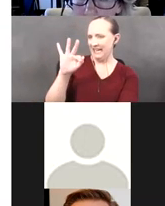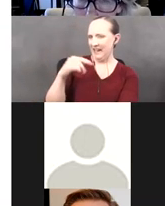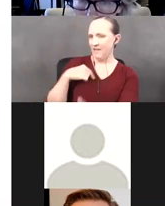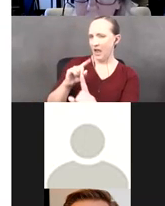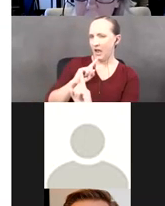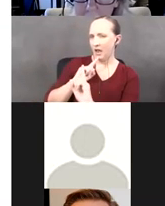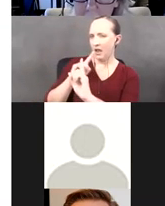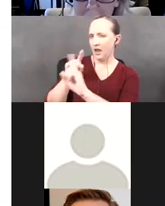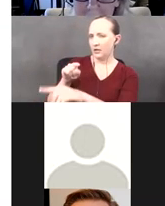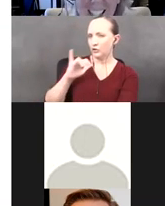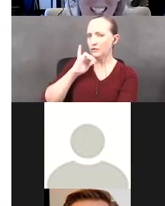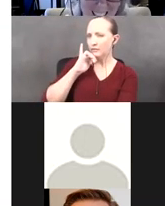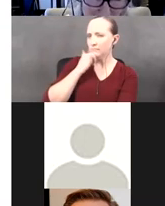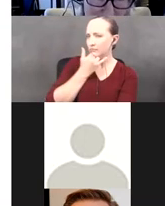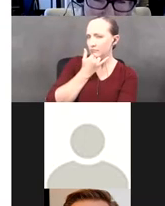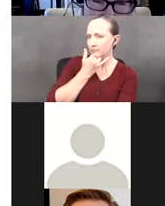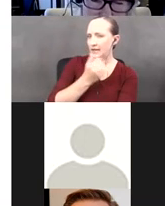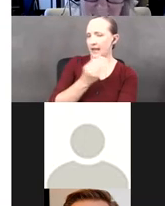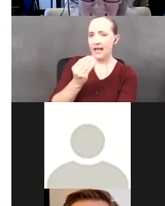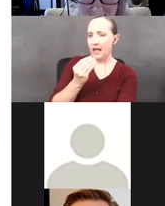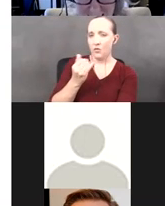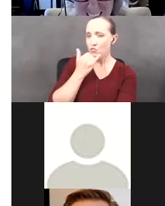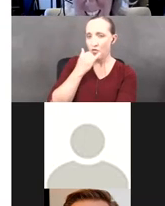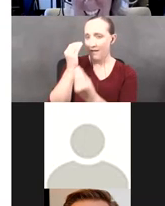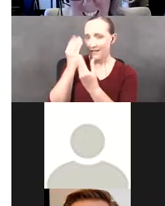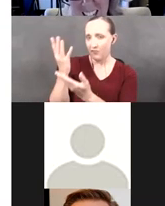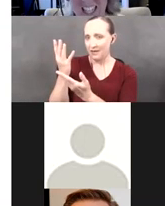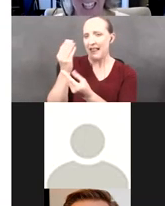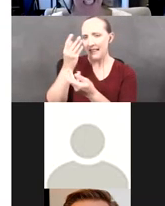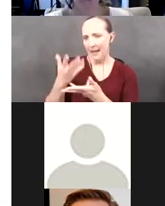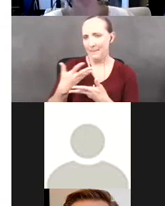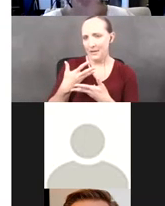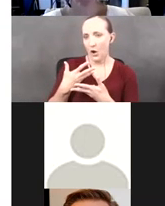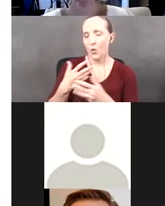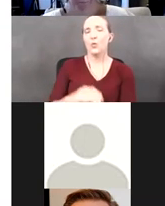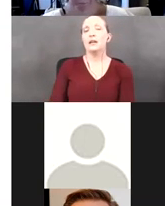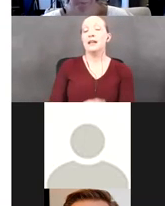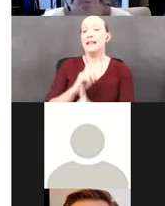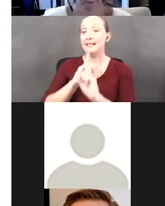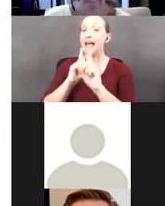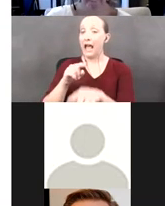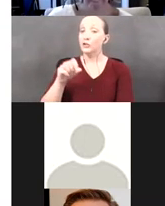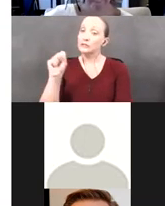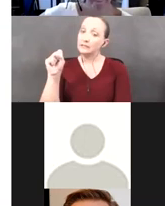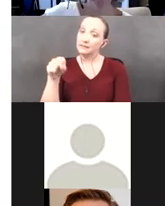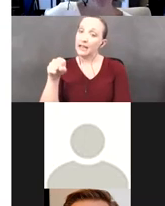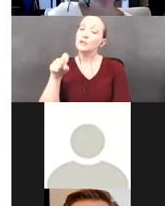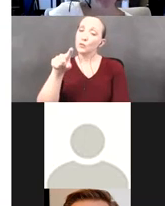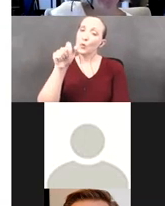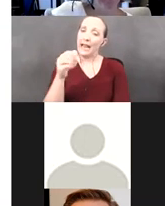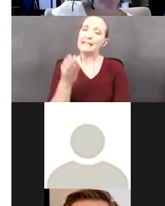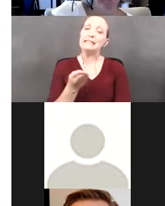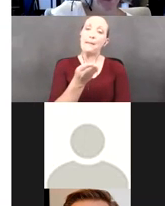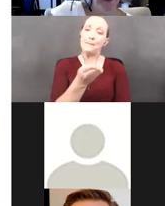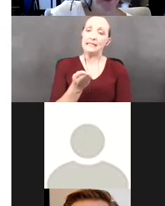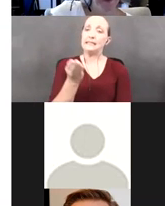and contesto it's la not the información information you're looking incorrectamente y no es la for, please información que just let usted me busca, know. por favor But the answer is avíseme. Yes, Pero you la can submit work respuesta es on sí, several